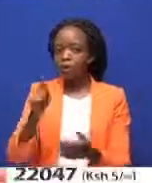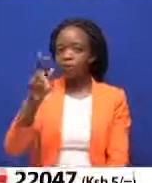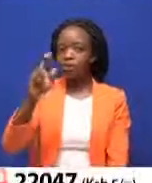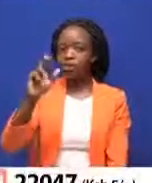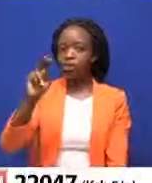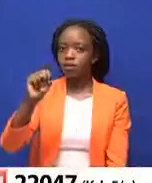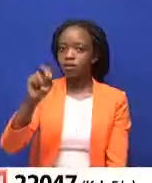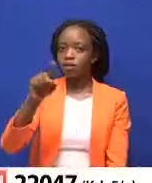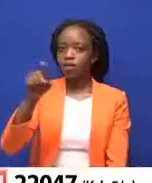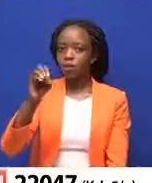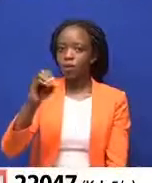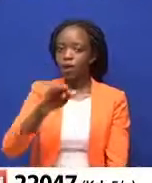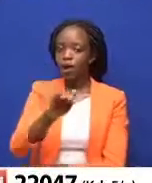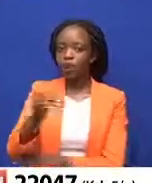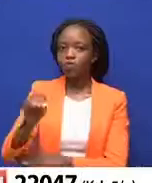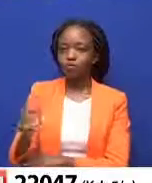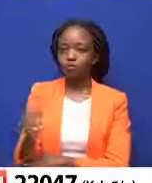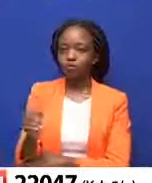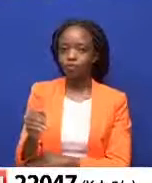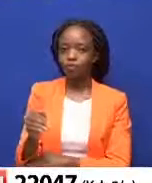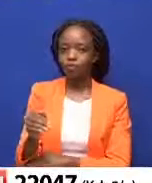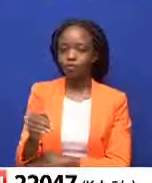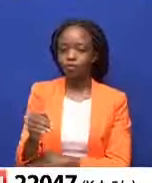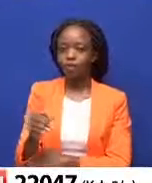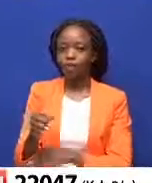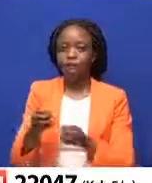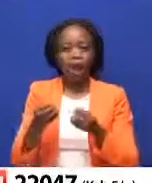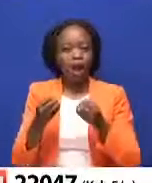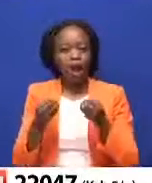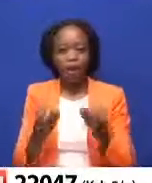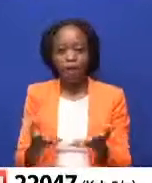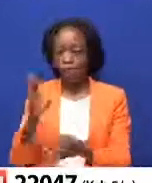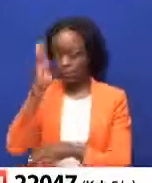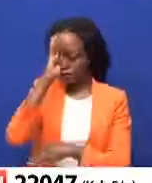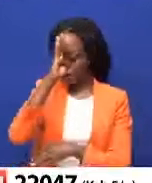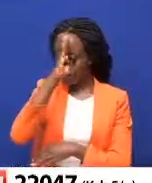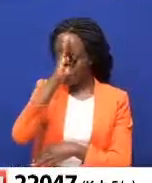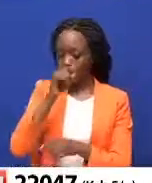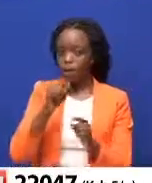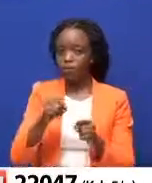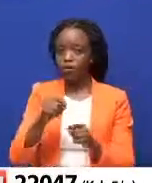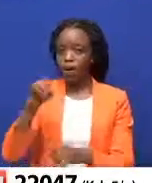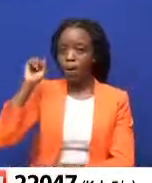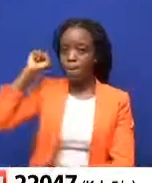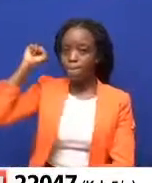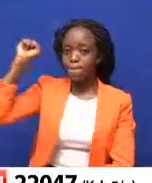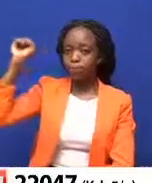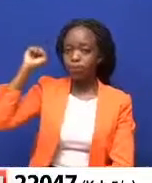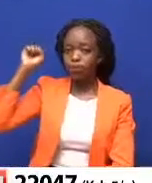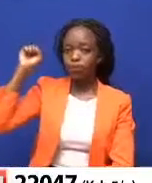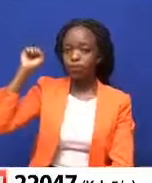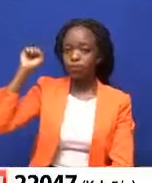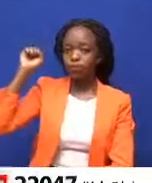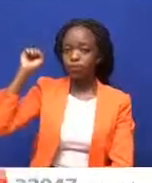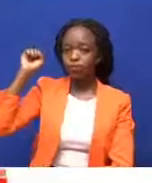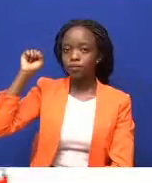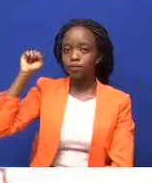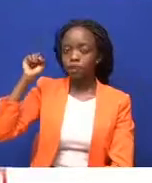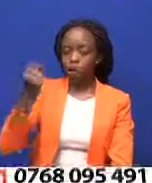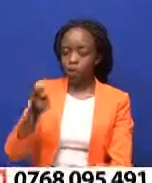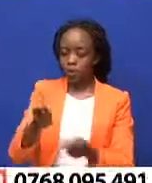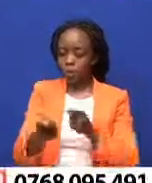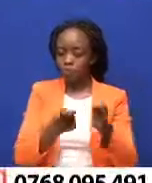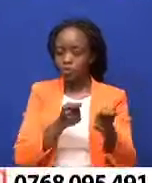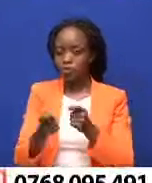County. But, can but you hear much, me? How much of Bungoma's inner political turbulence